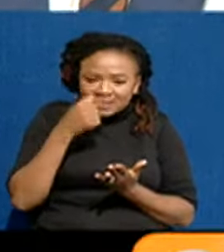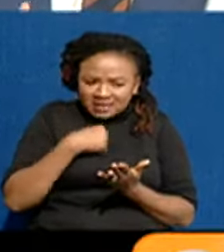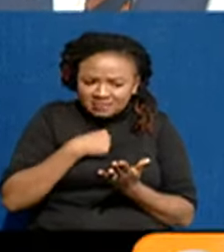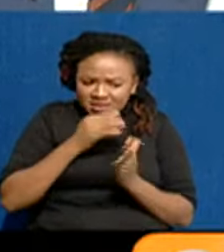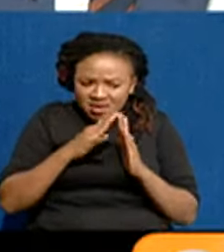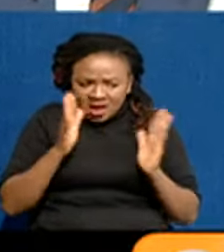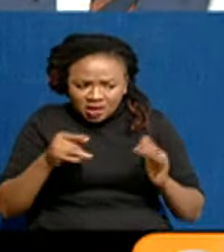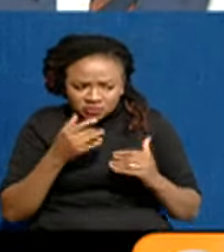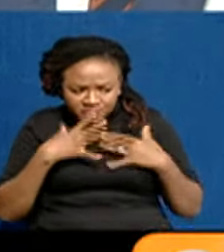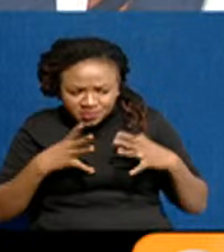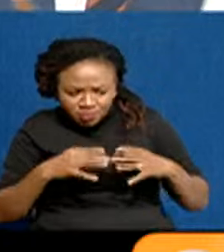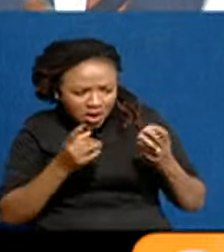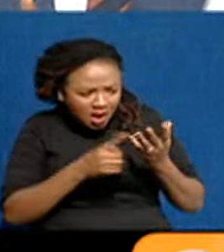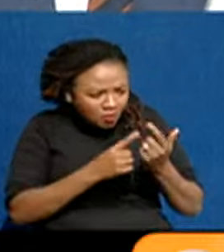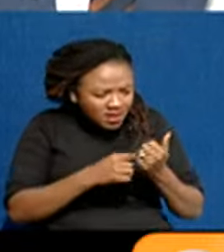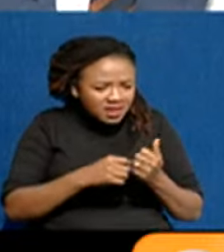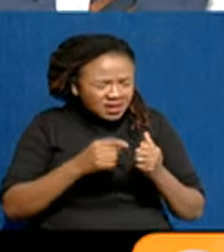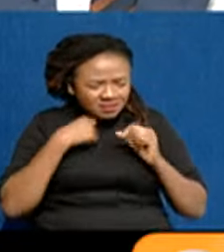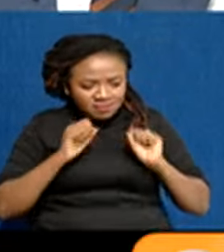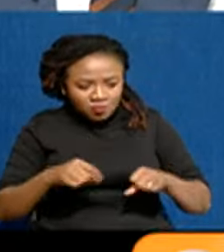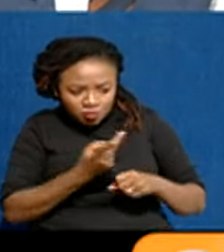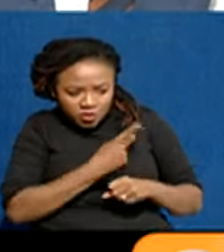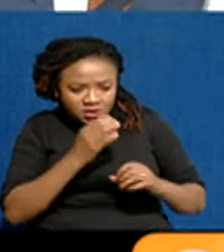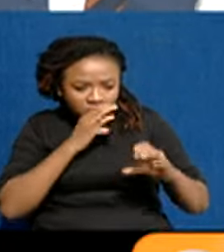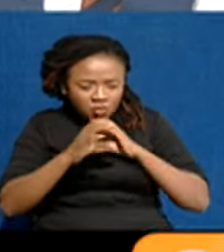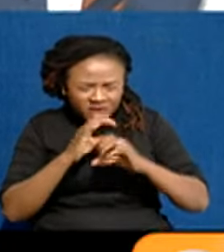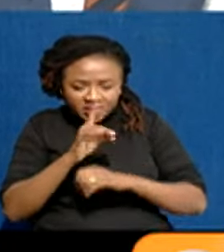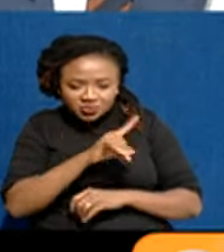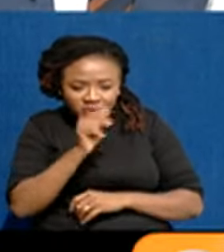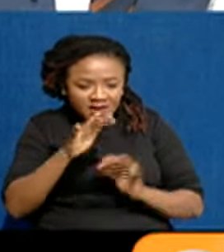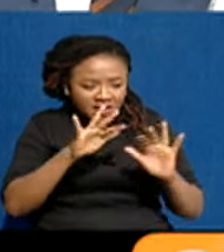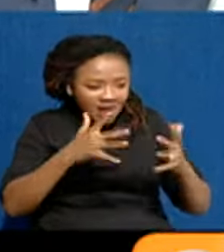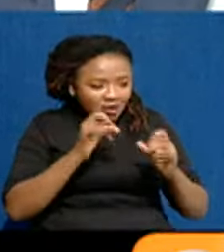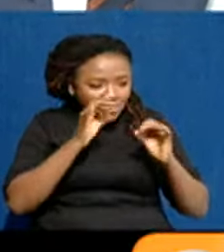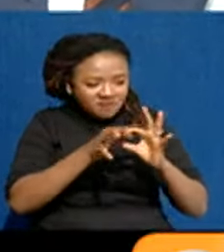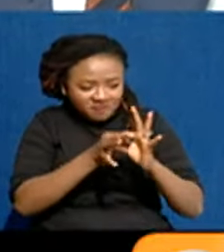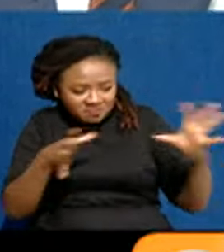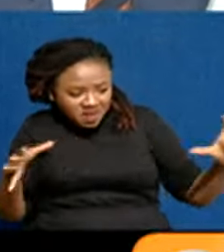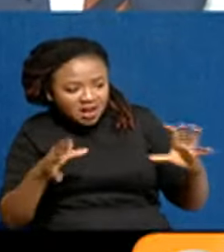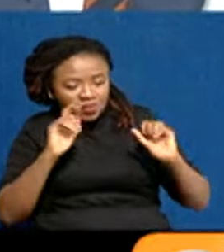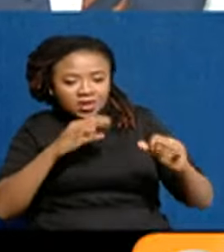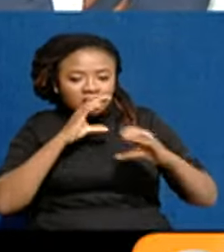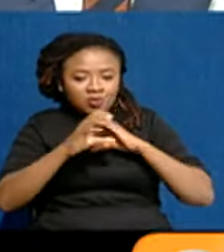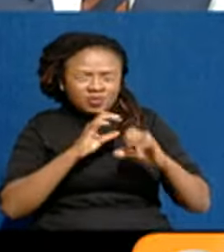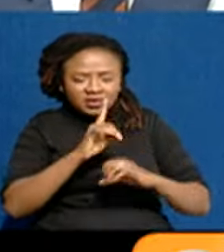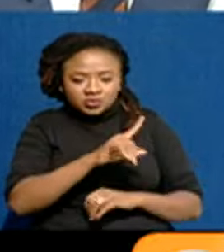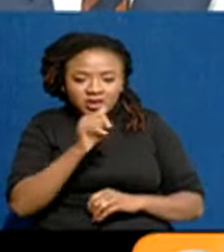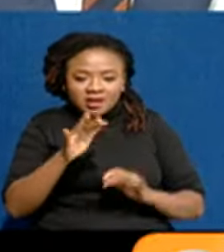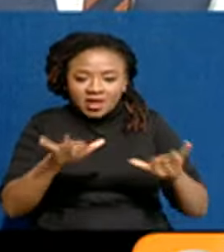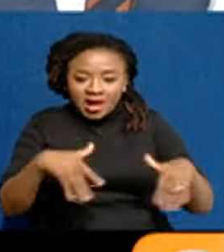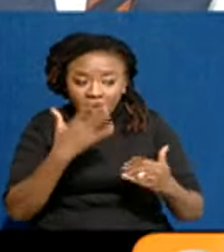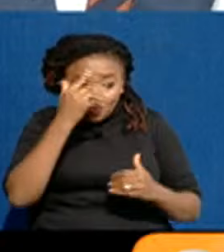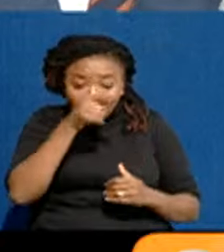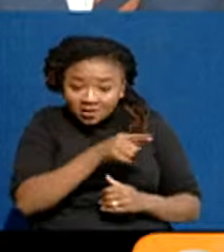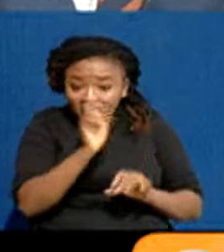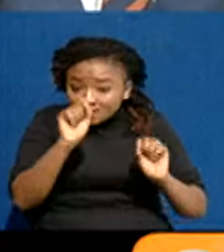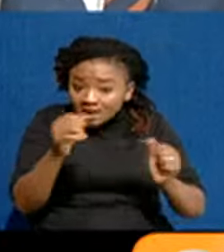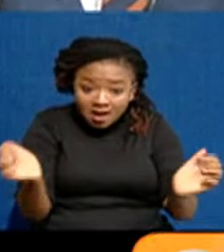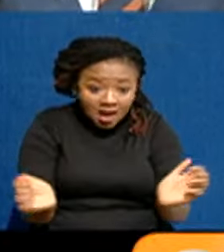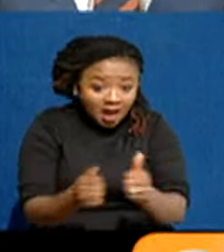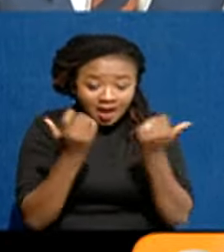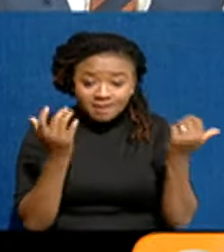you can account for each other, how you can communicate with each other in case you're disconnected from one another, because that could happen as you are moving